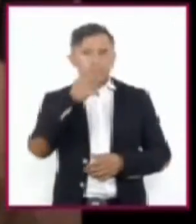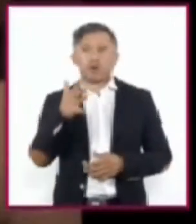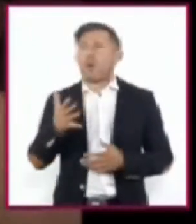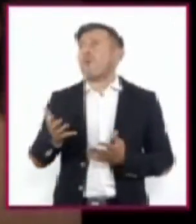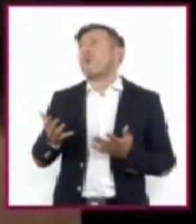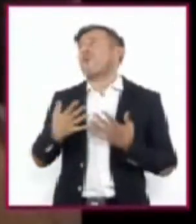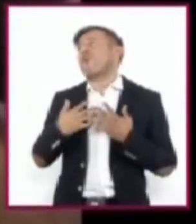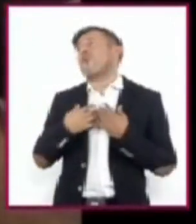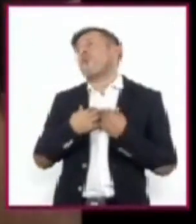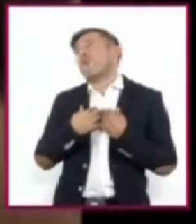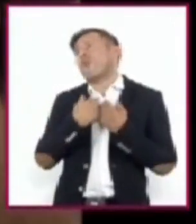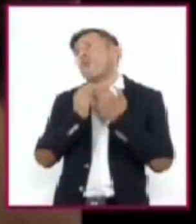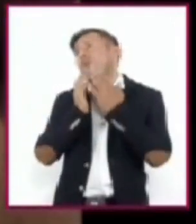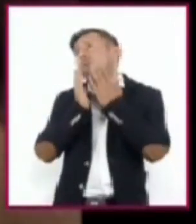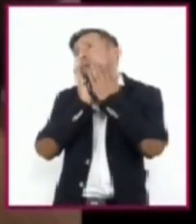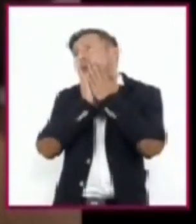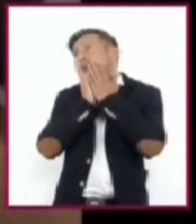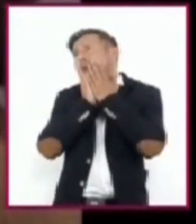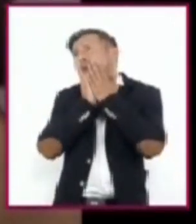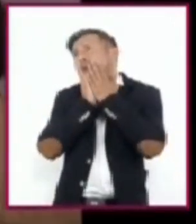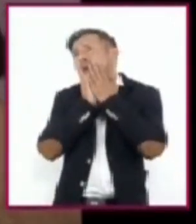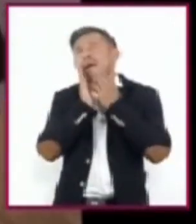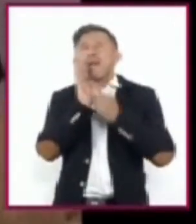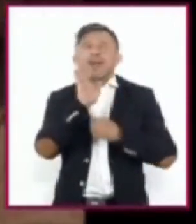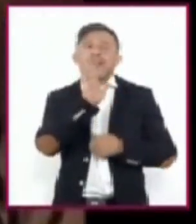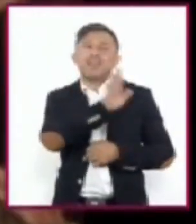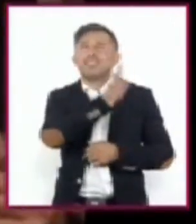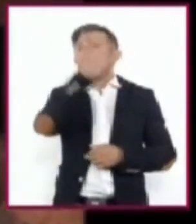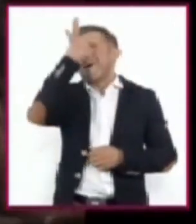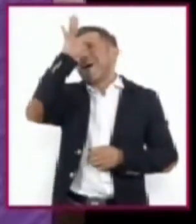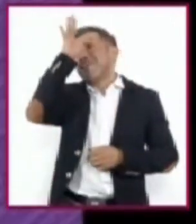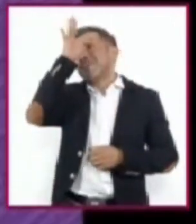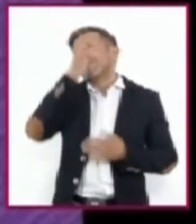Oh! His father!